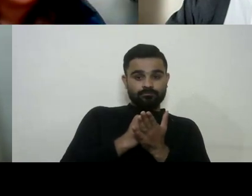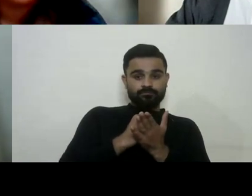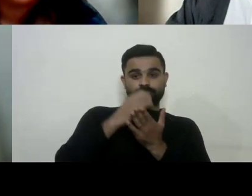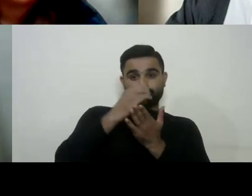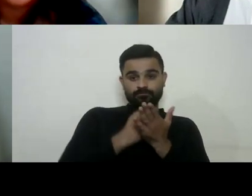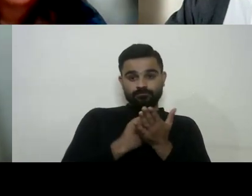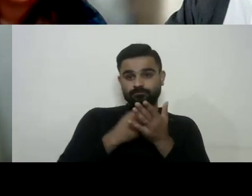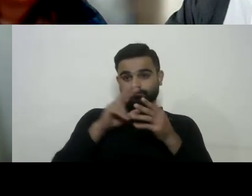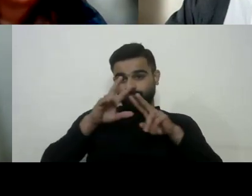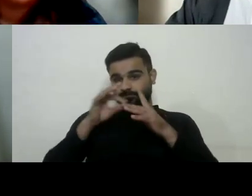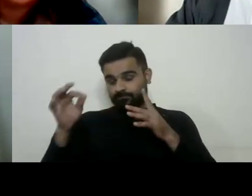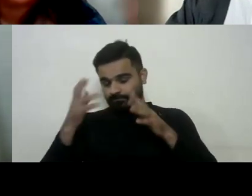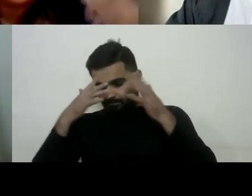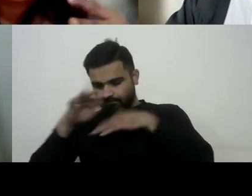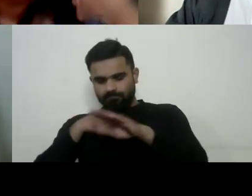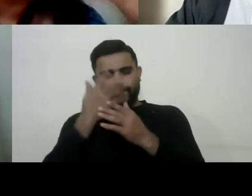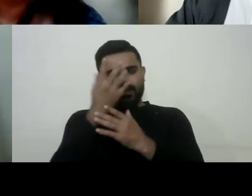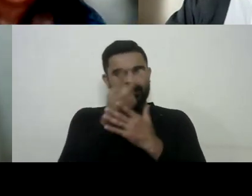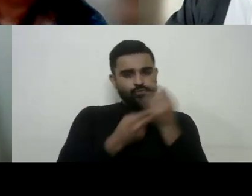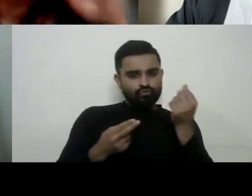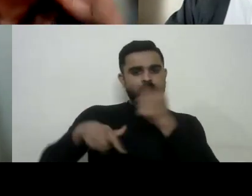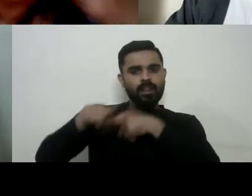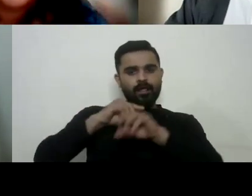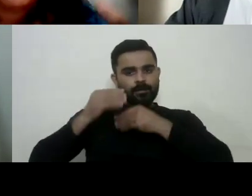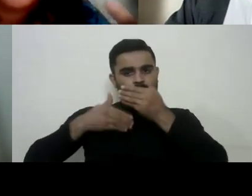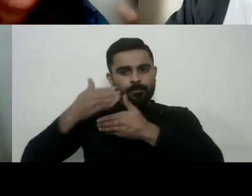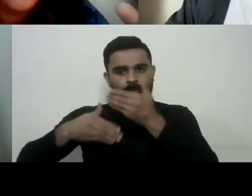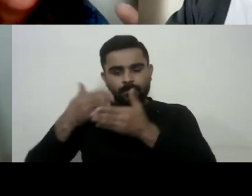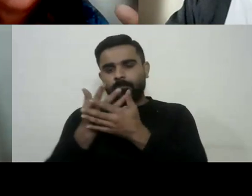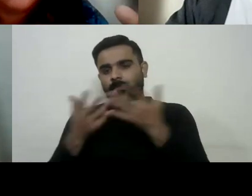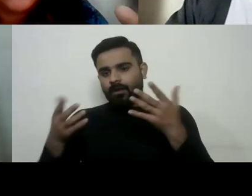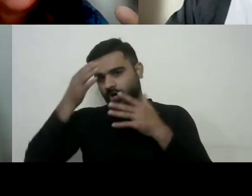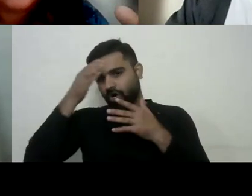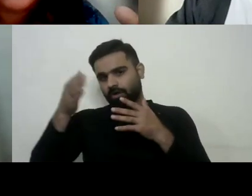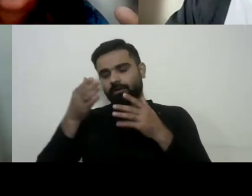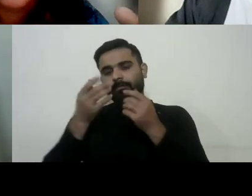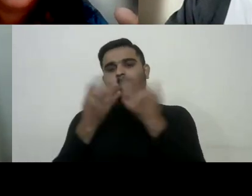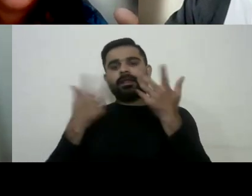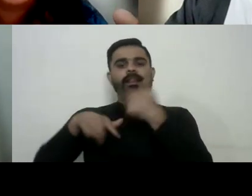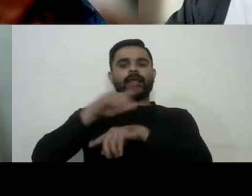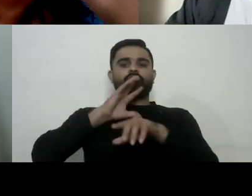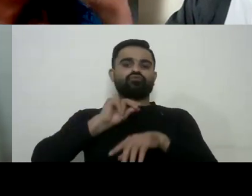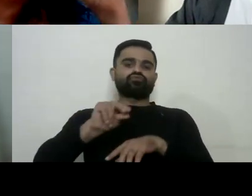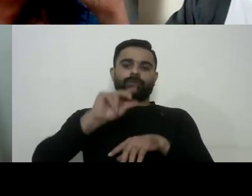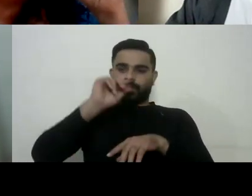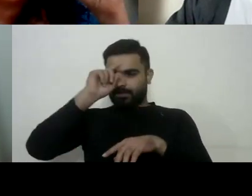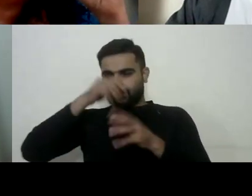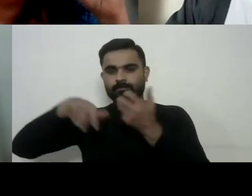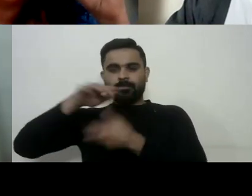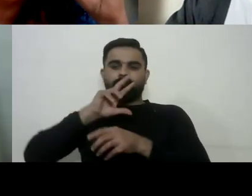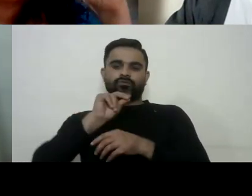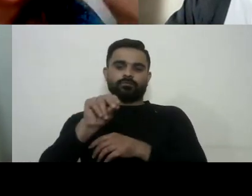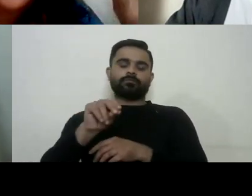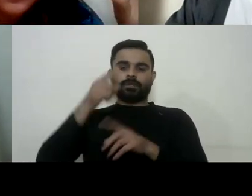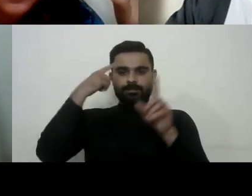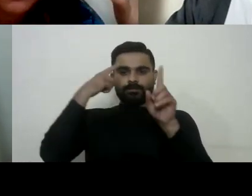through multilingual strategies or approaches to teach that subject or that concept in the classroom. So it's not always with the